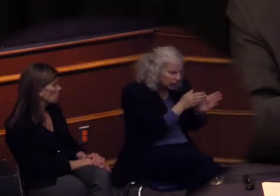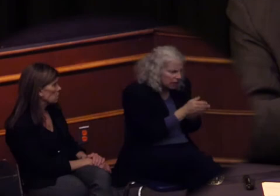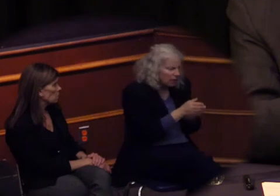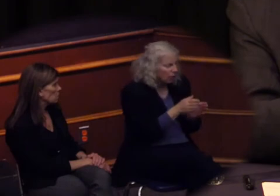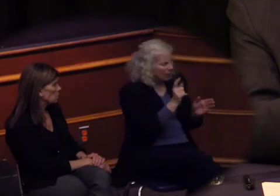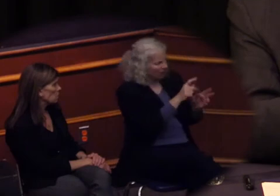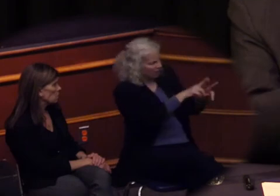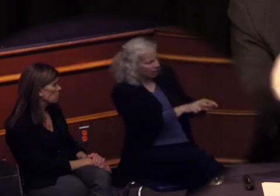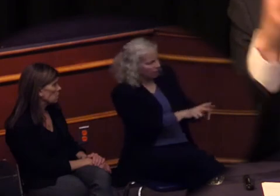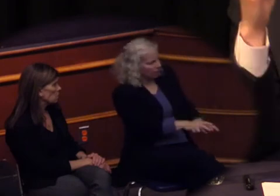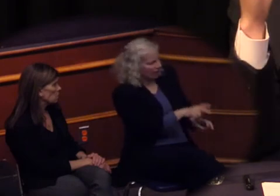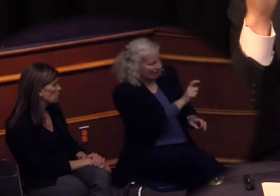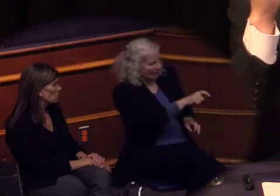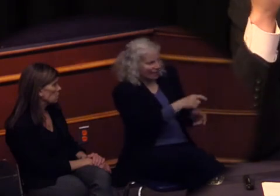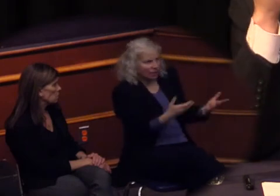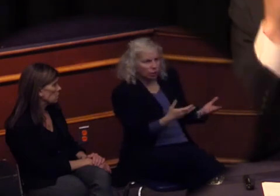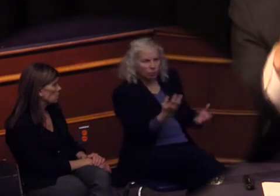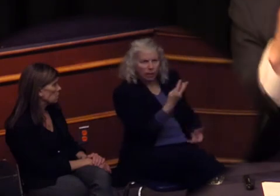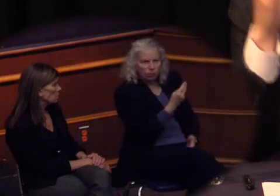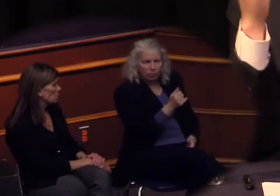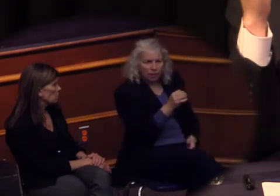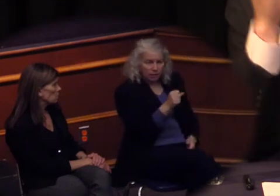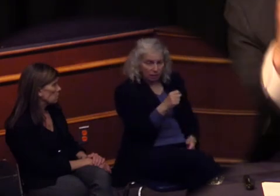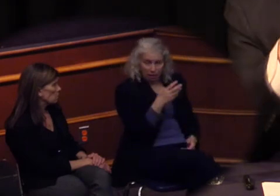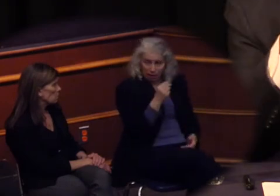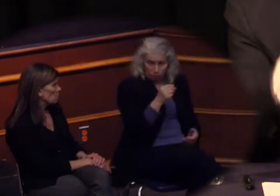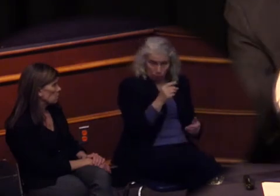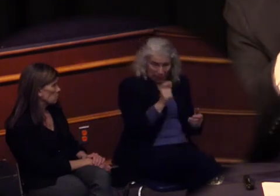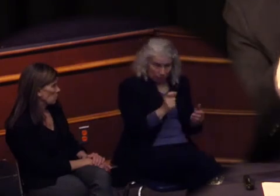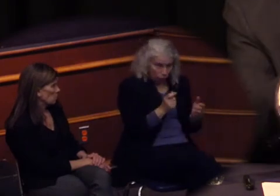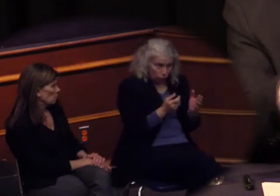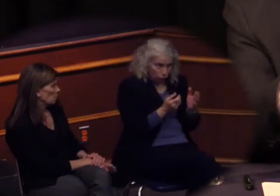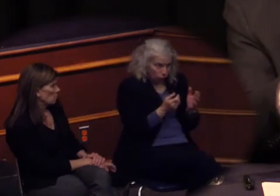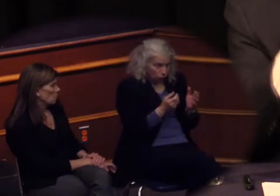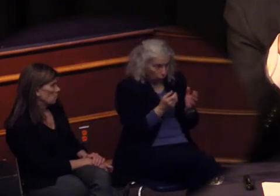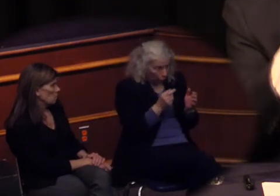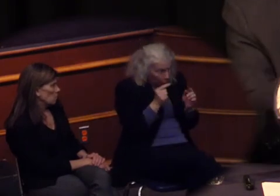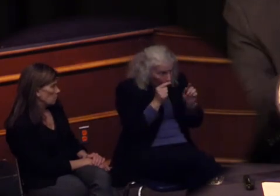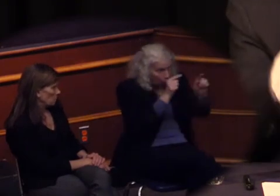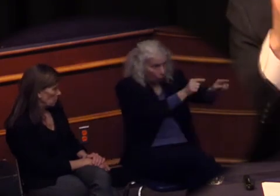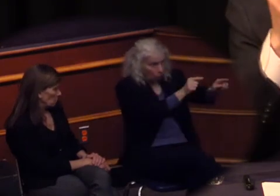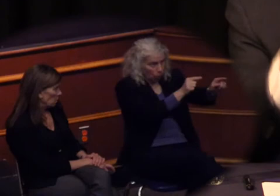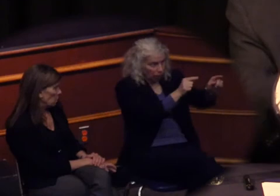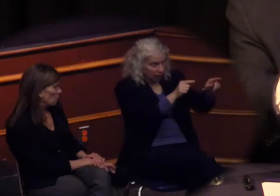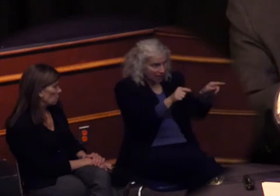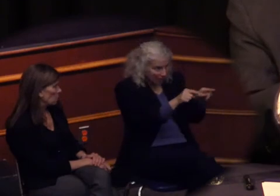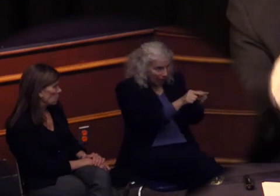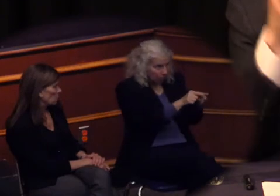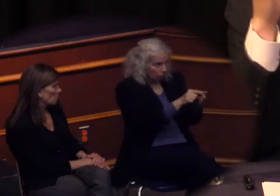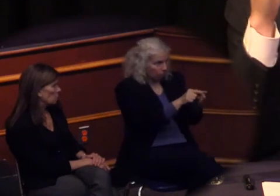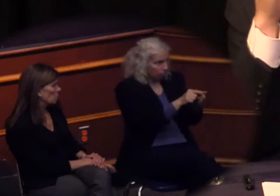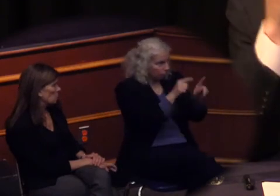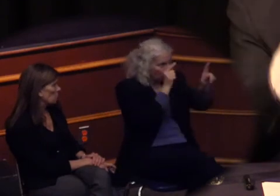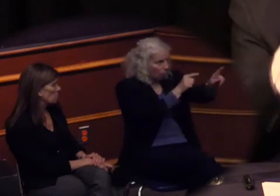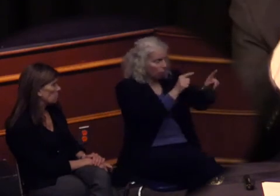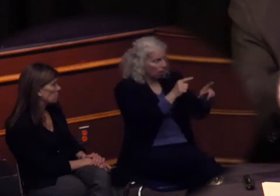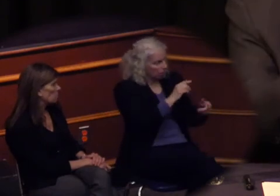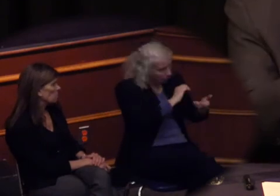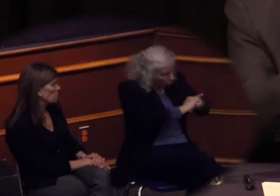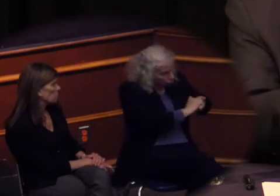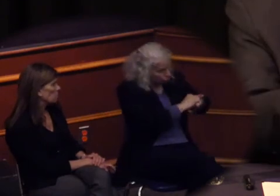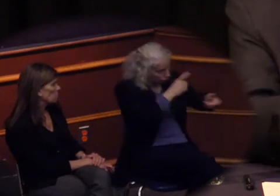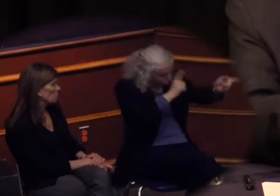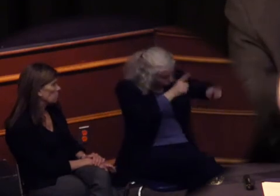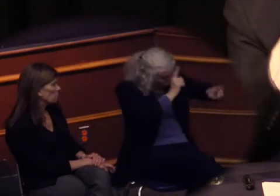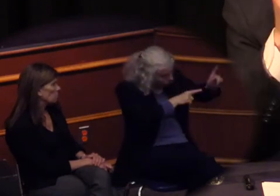the true needs are here, and all row in the same direction in partnership and collaboration, delivering on